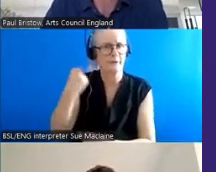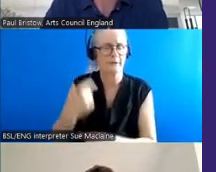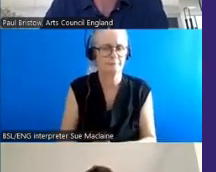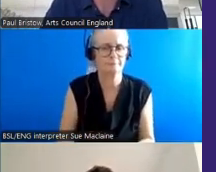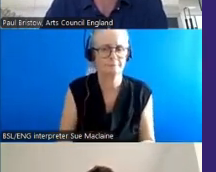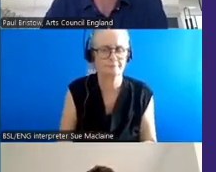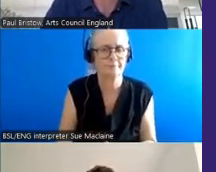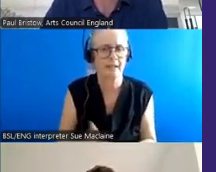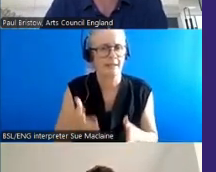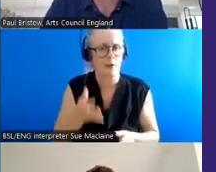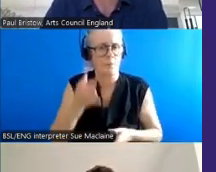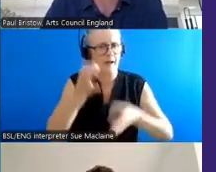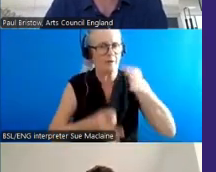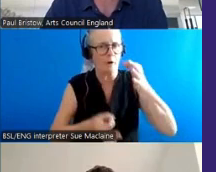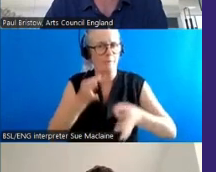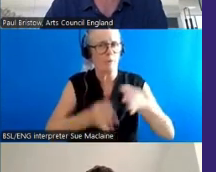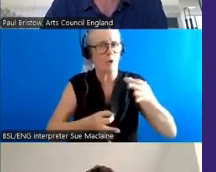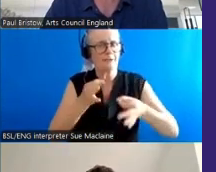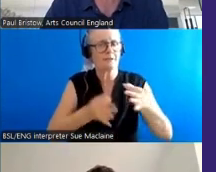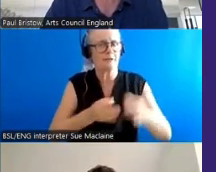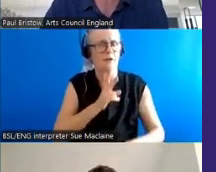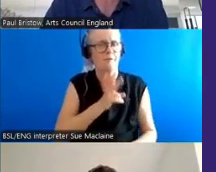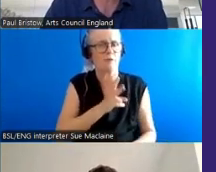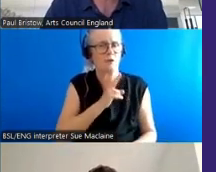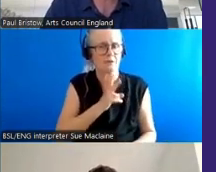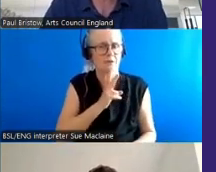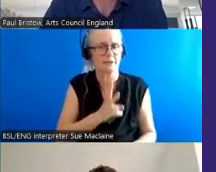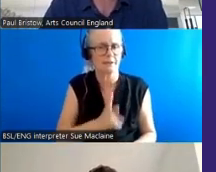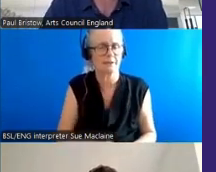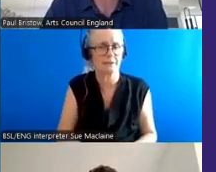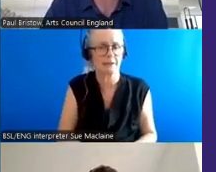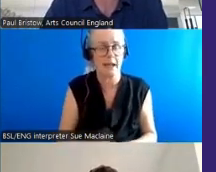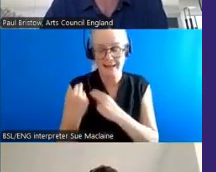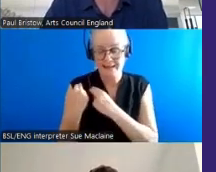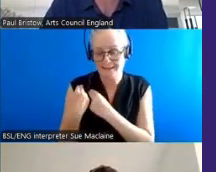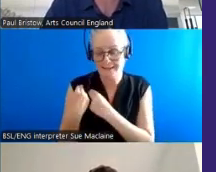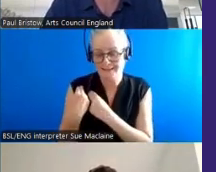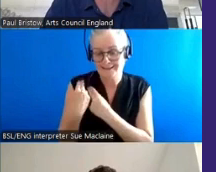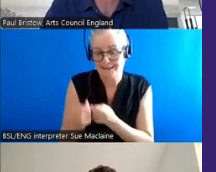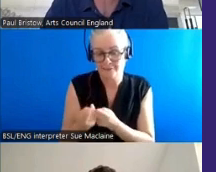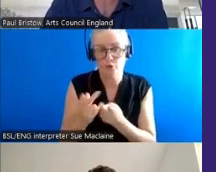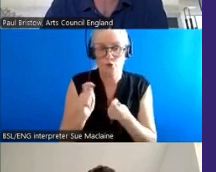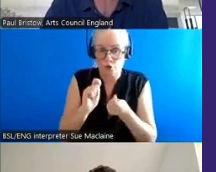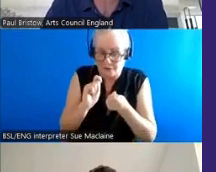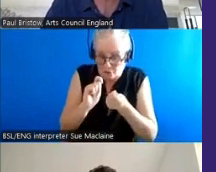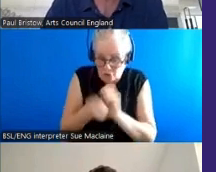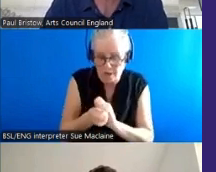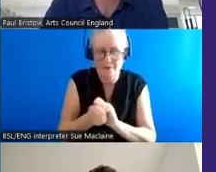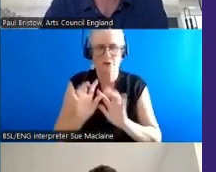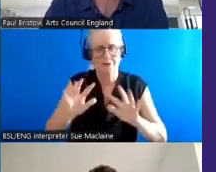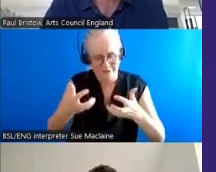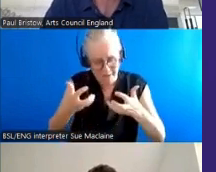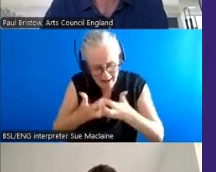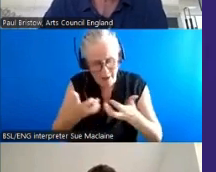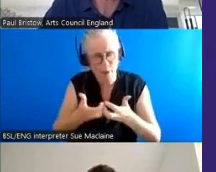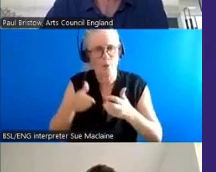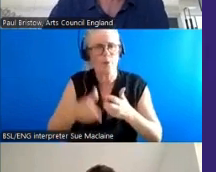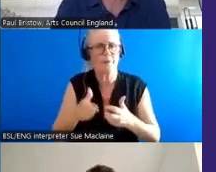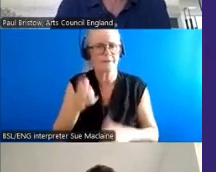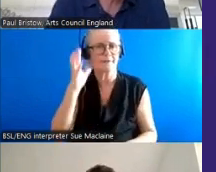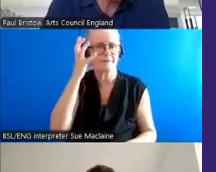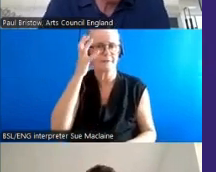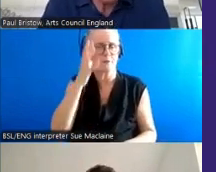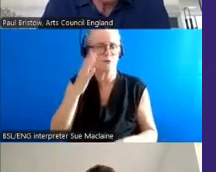a step change through devolution, how this country works, and thinking about how that relates to culture. And it's